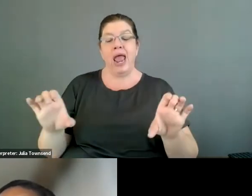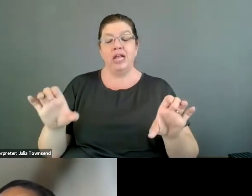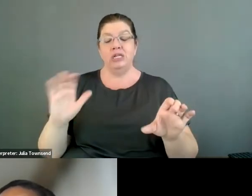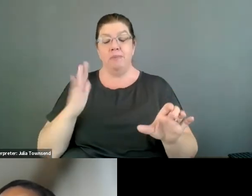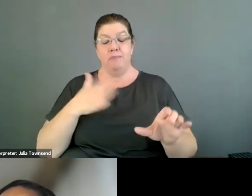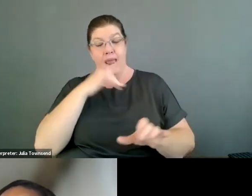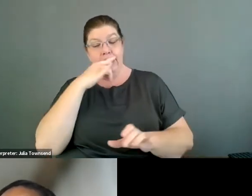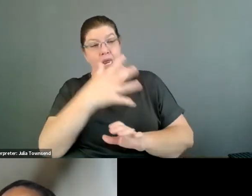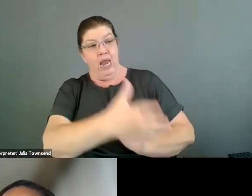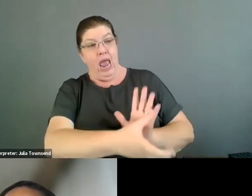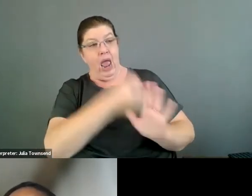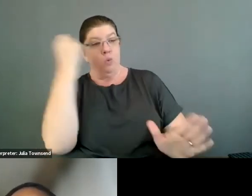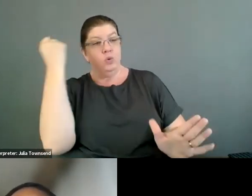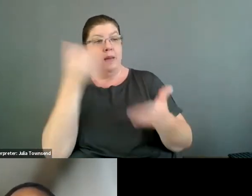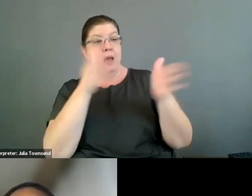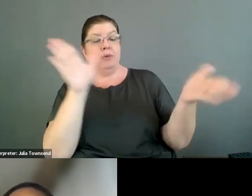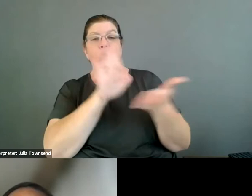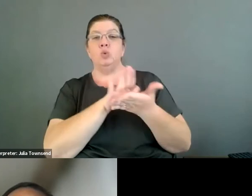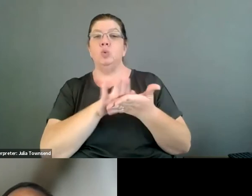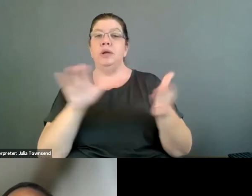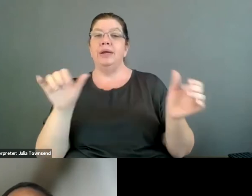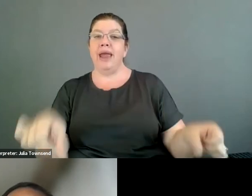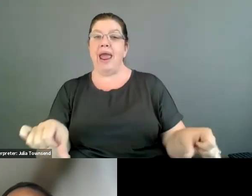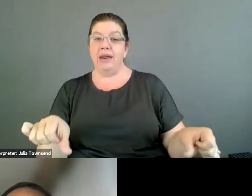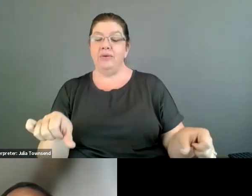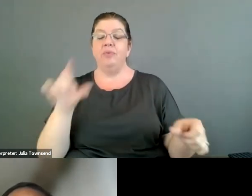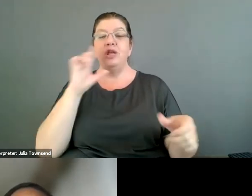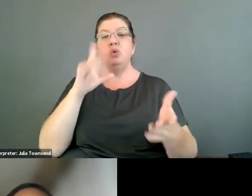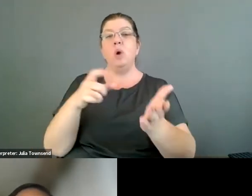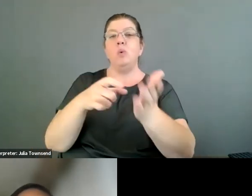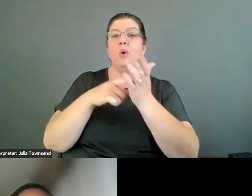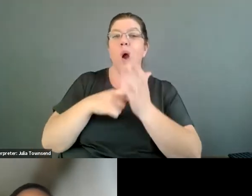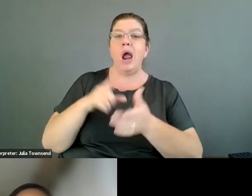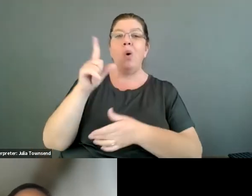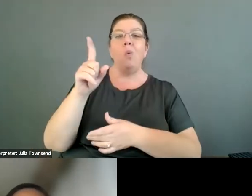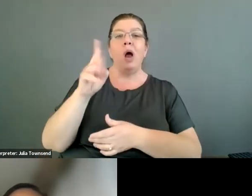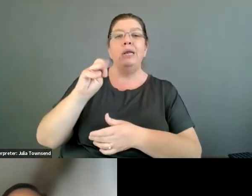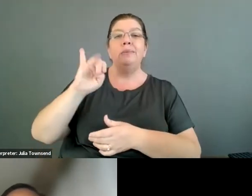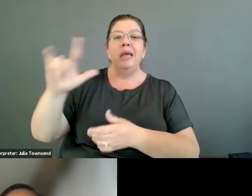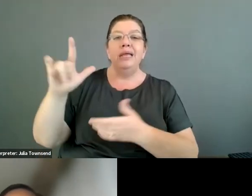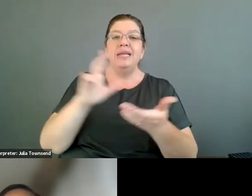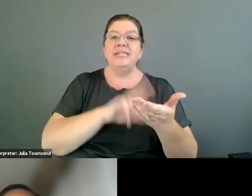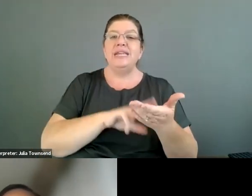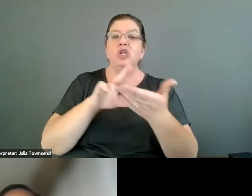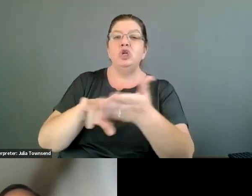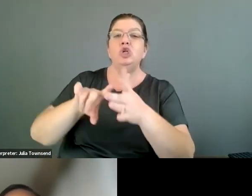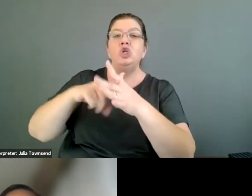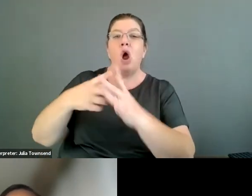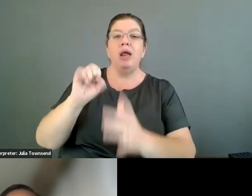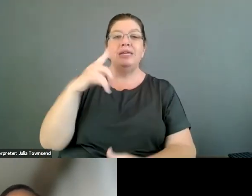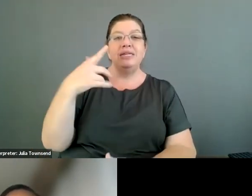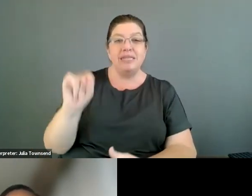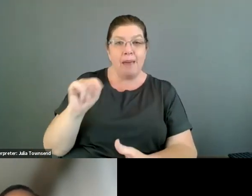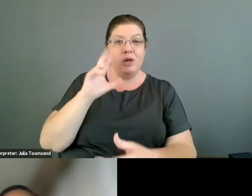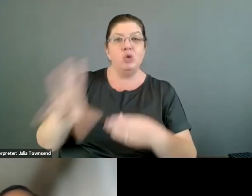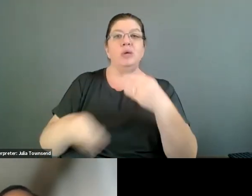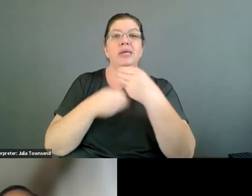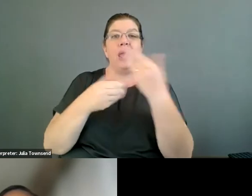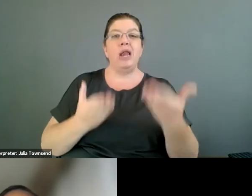of public school. This will require about 1 million signatures starting this September to get on the